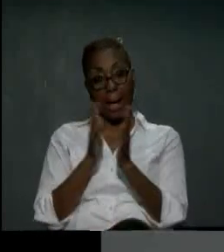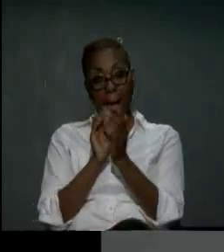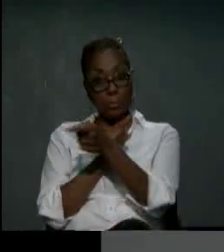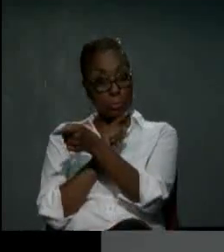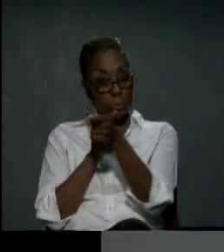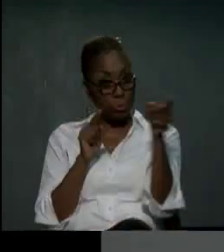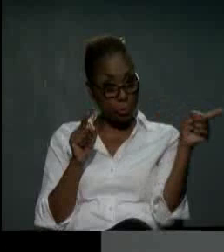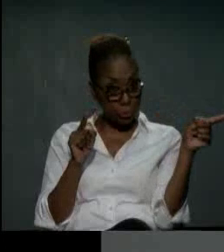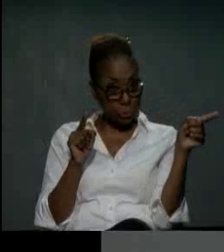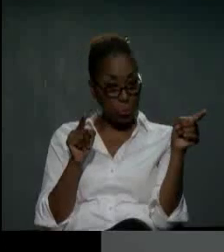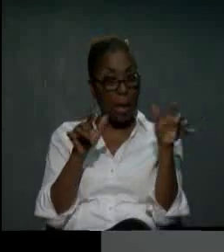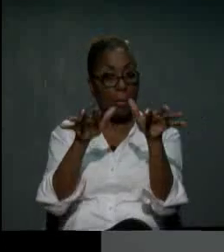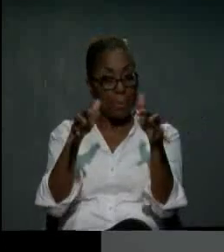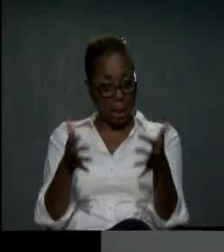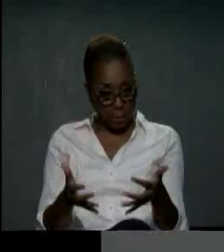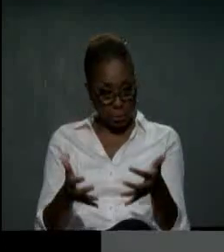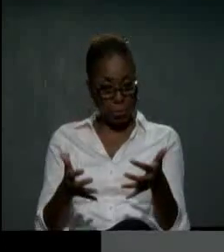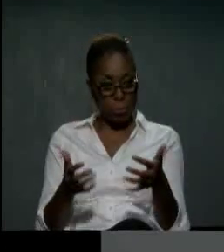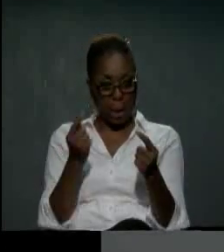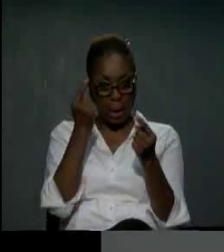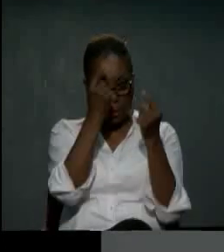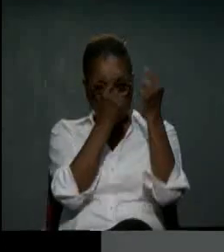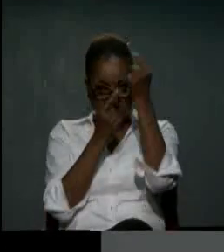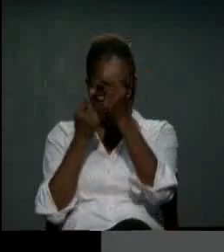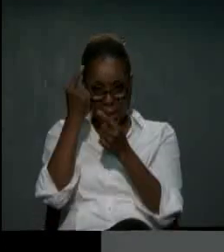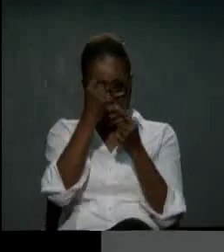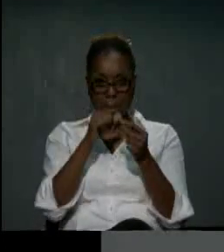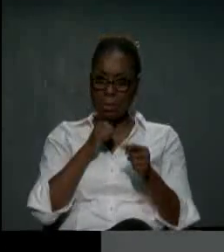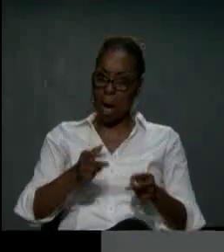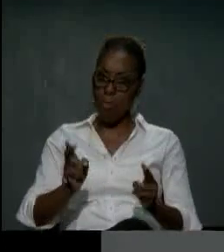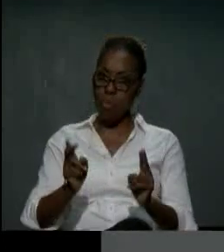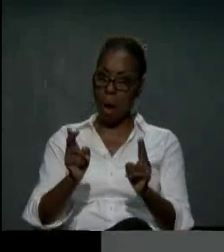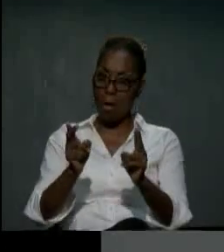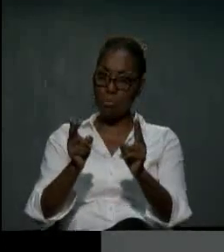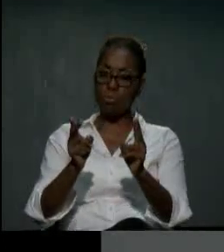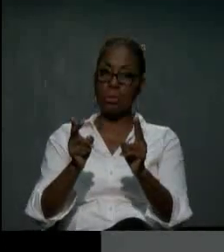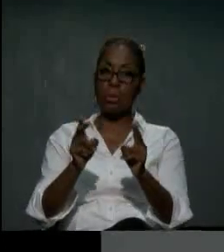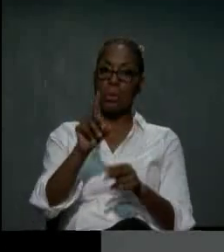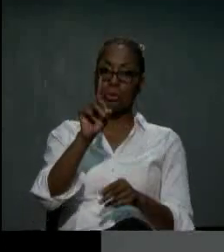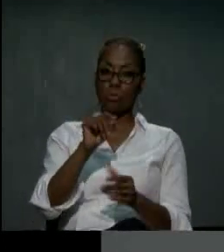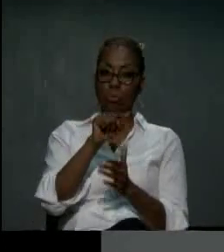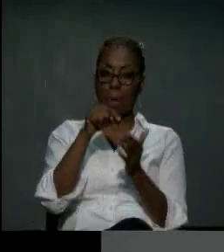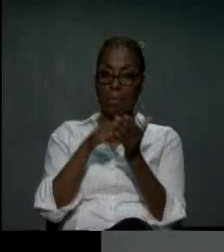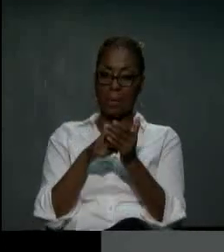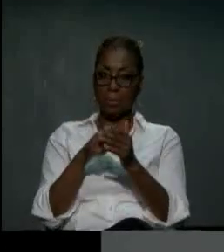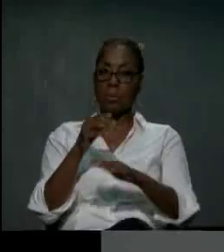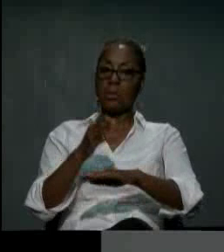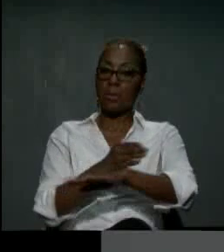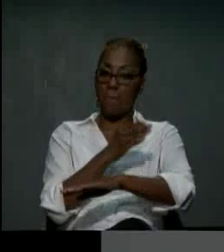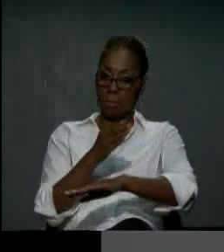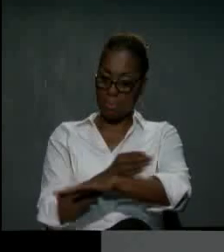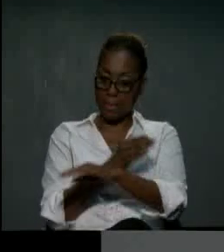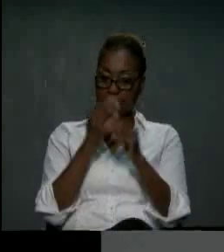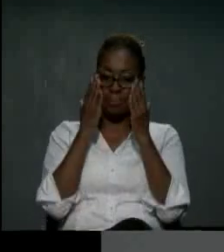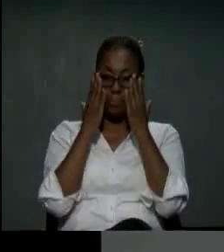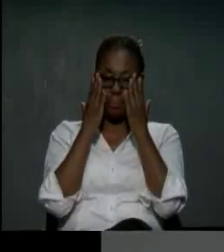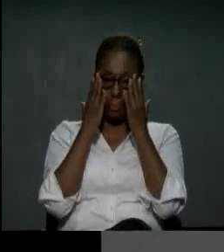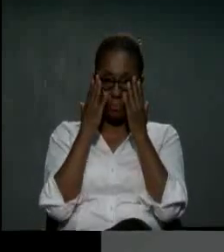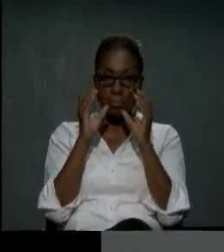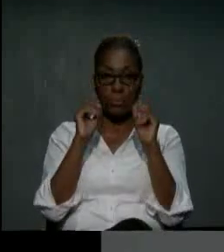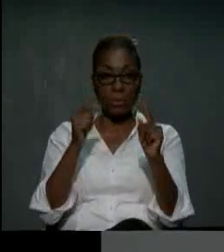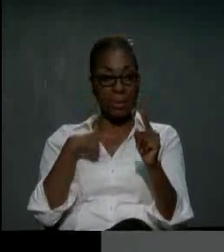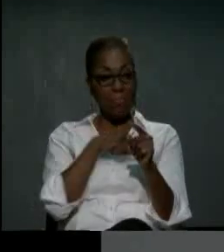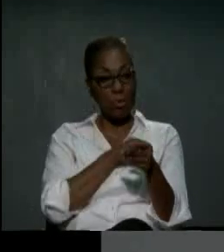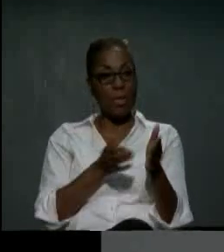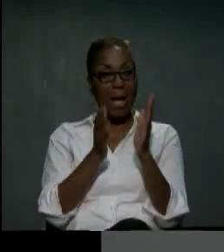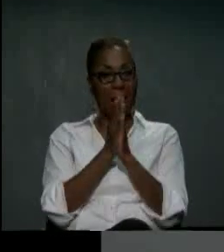to consider and not be in a hurry to do this development. We've